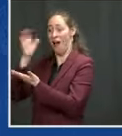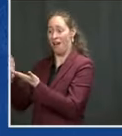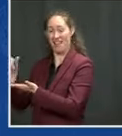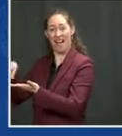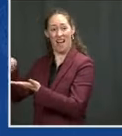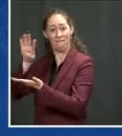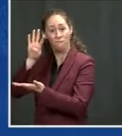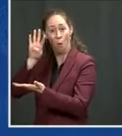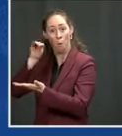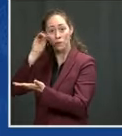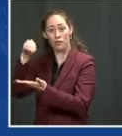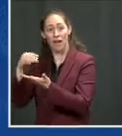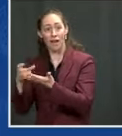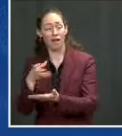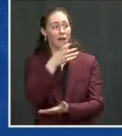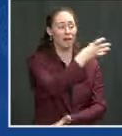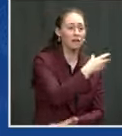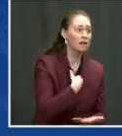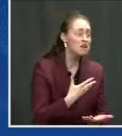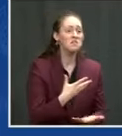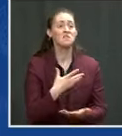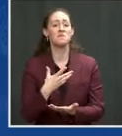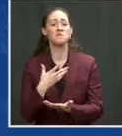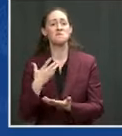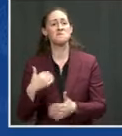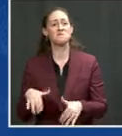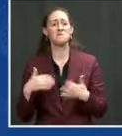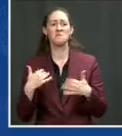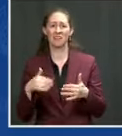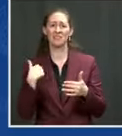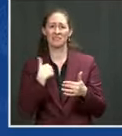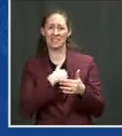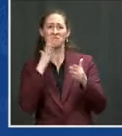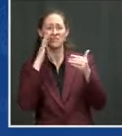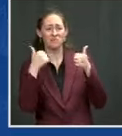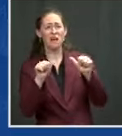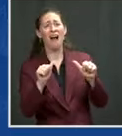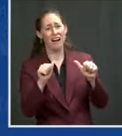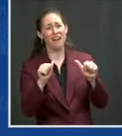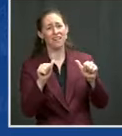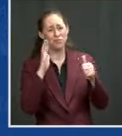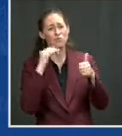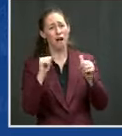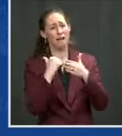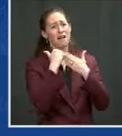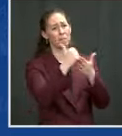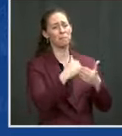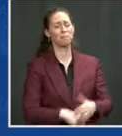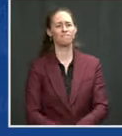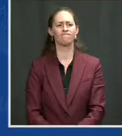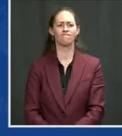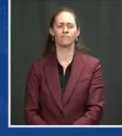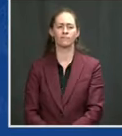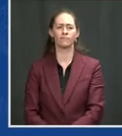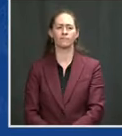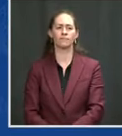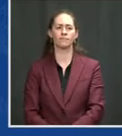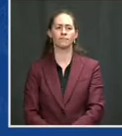I just want to thank you again for what you've done. You've been wonderful. And I look forward to seeing you all in person as soon as we get everybody.